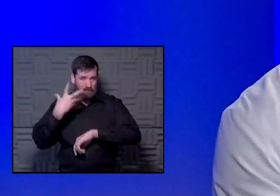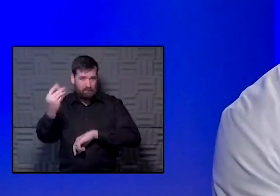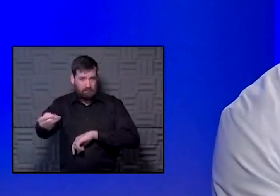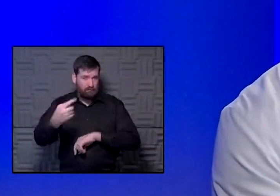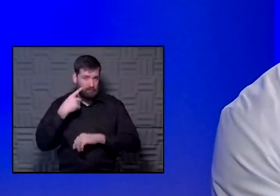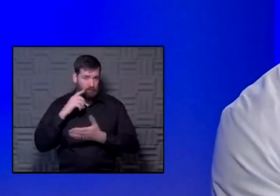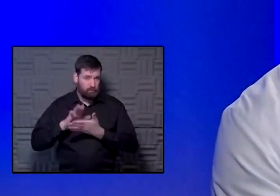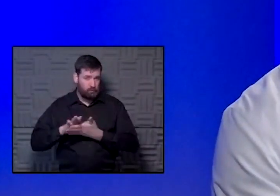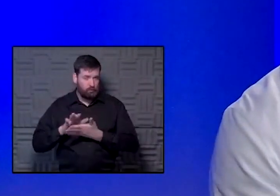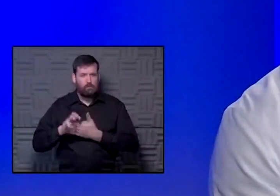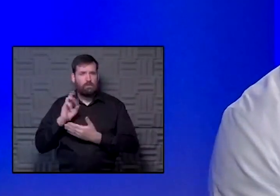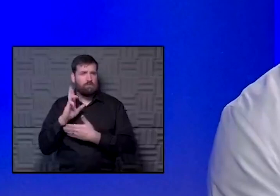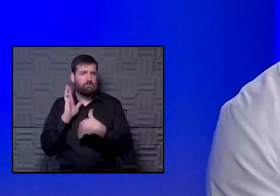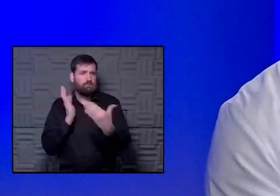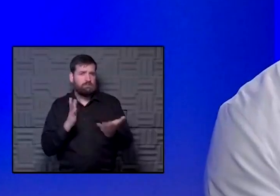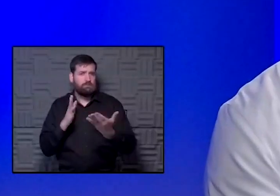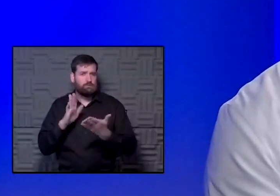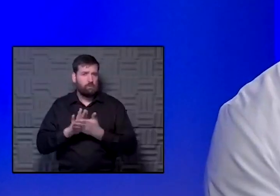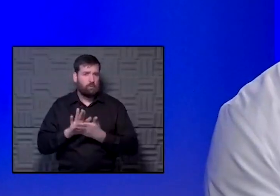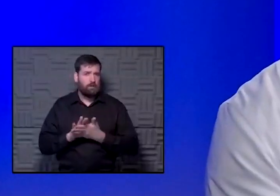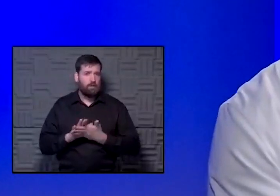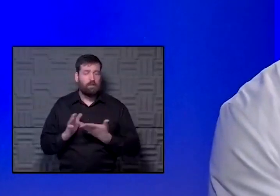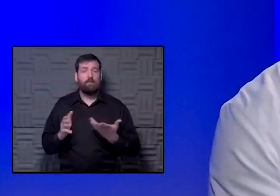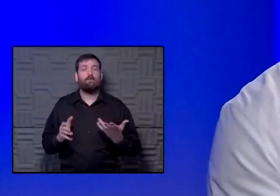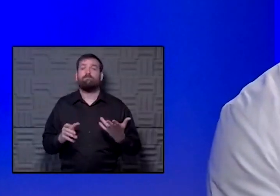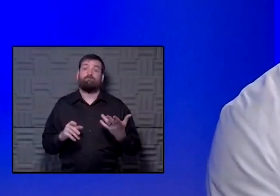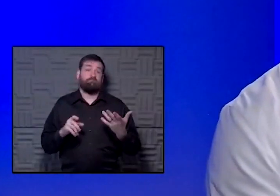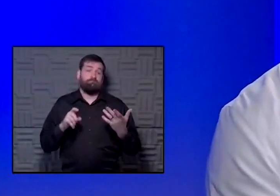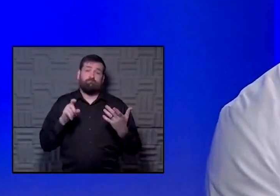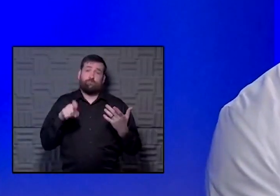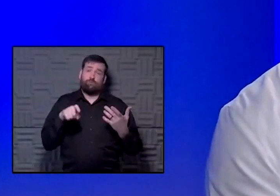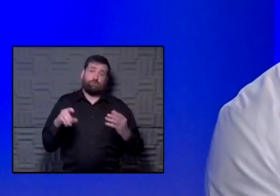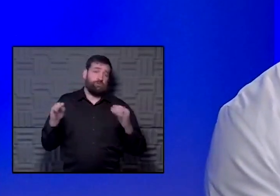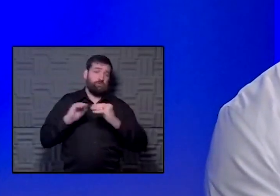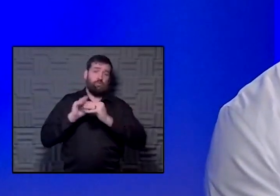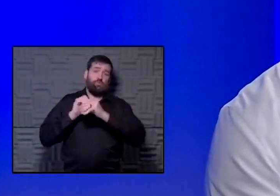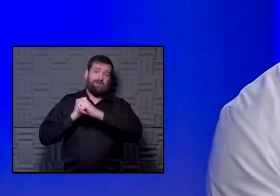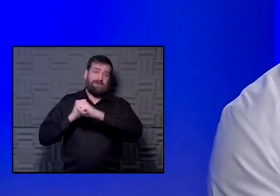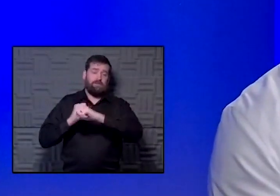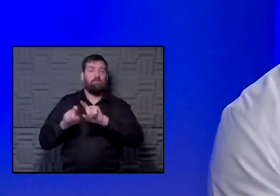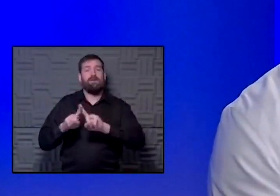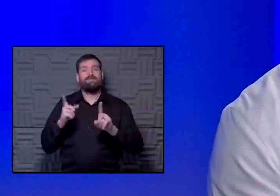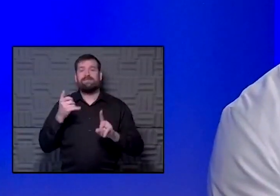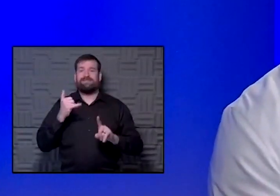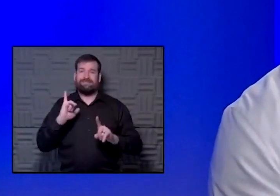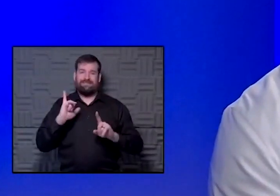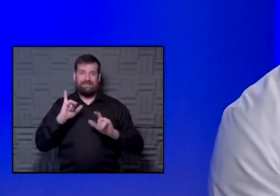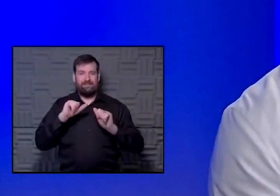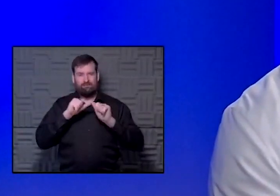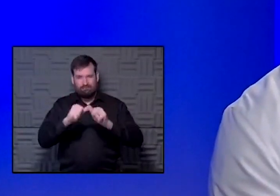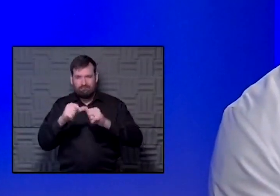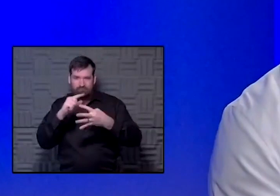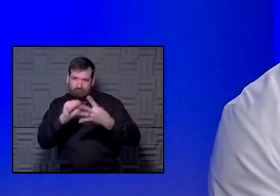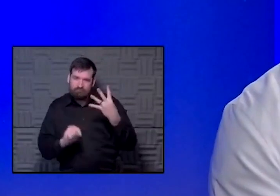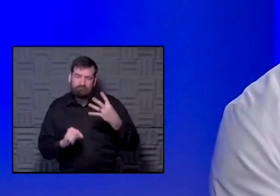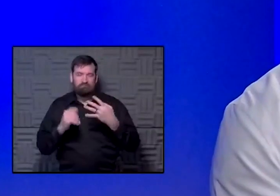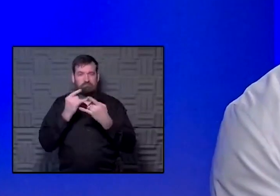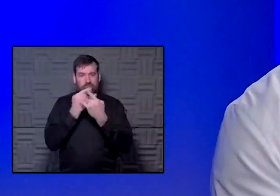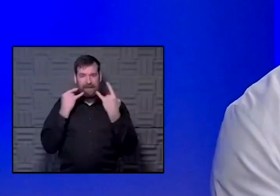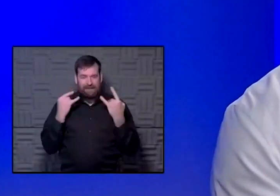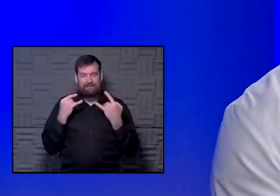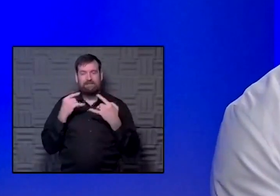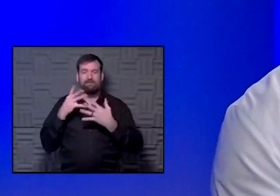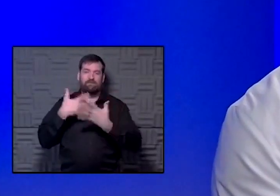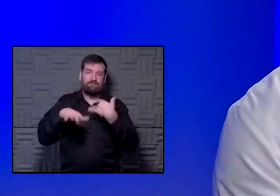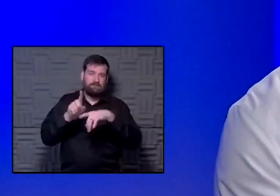school or take your kids to school, you should probably be more protected, but you still need to continue to do the masking and